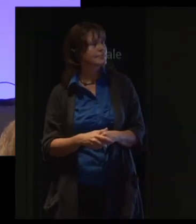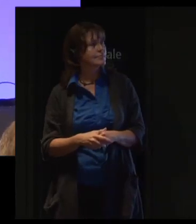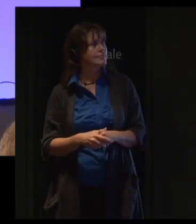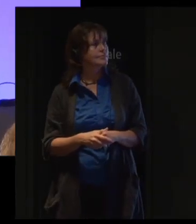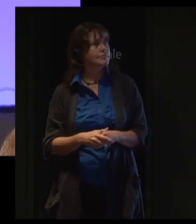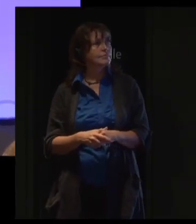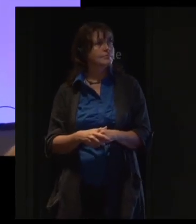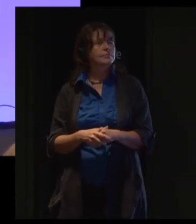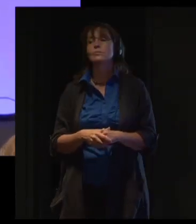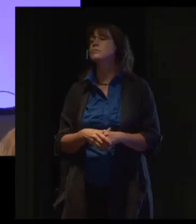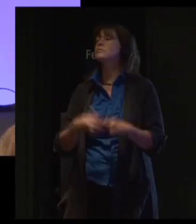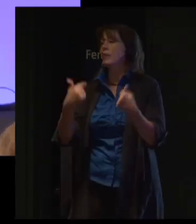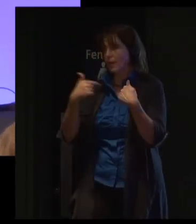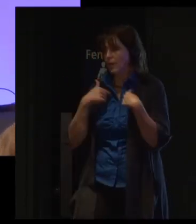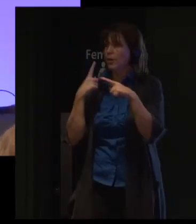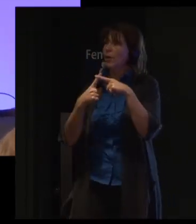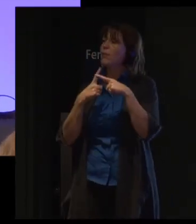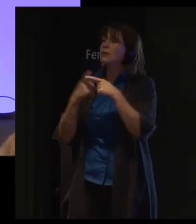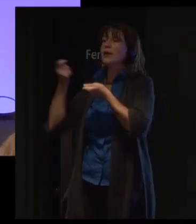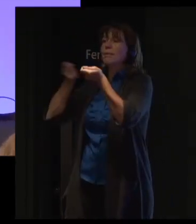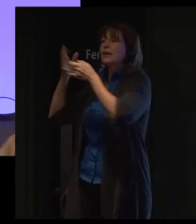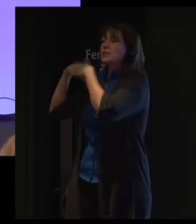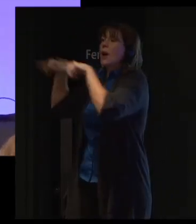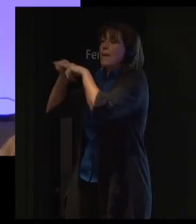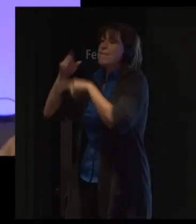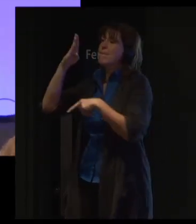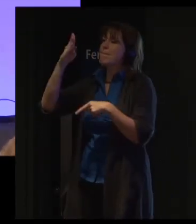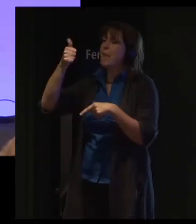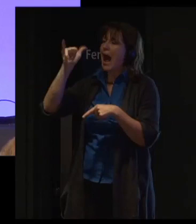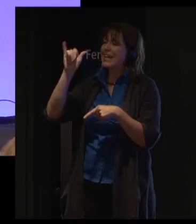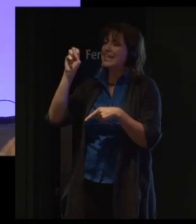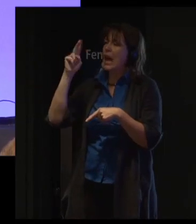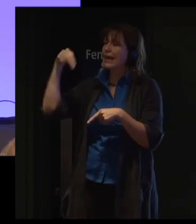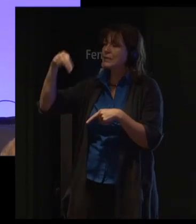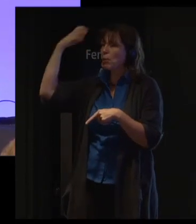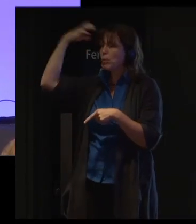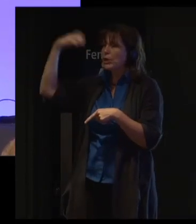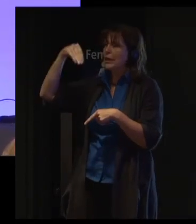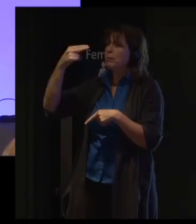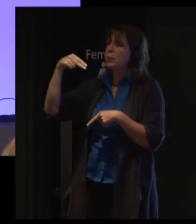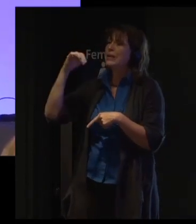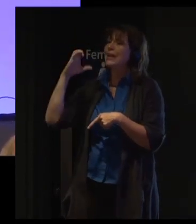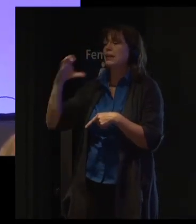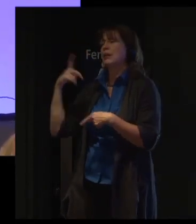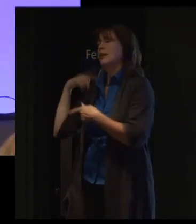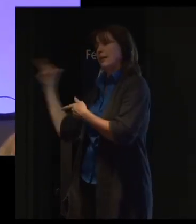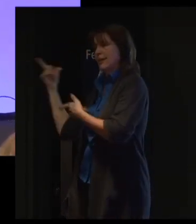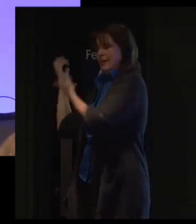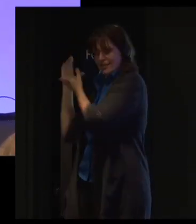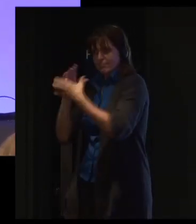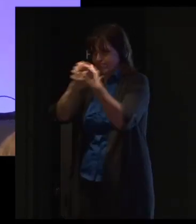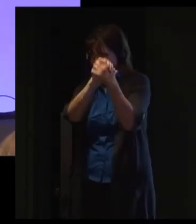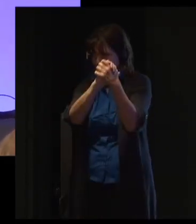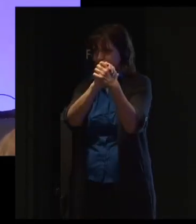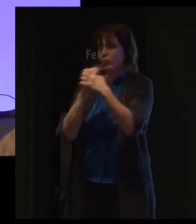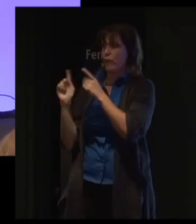I want to bring you the kindest regards of the management of Bayern Munich. Now I want to talk a little bit about the things I